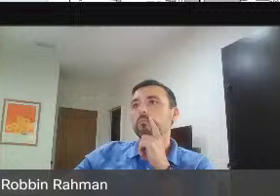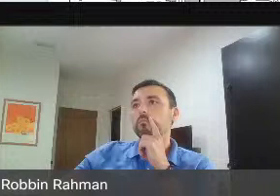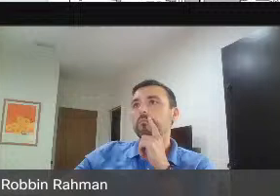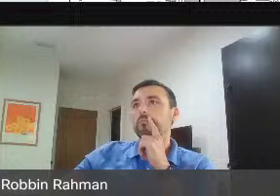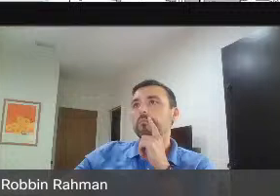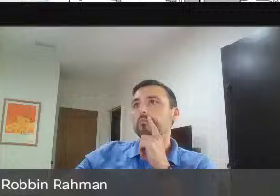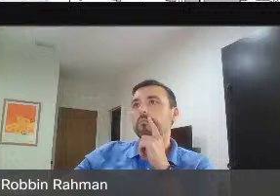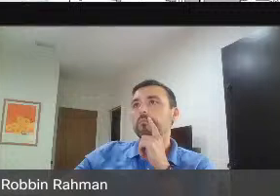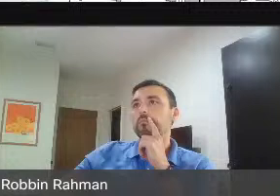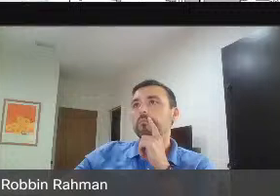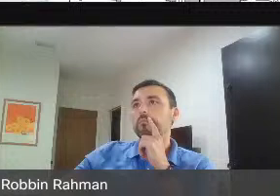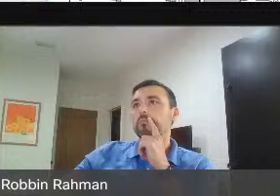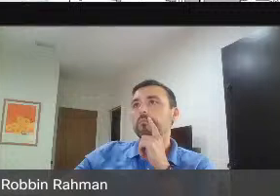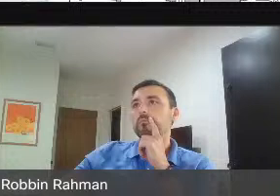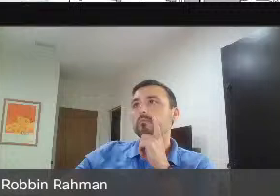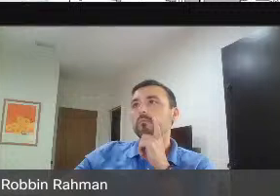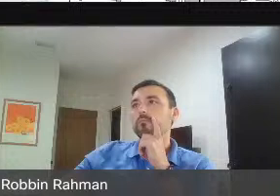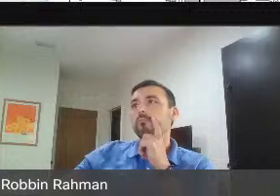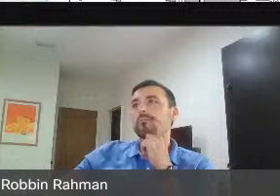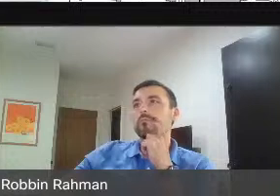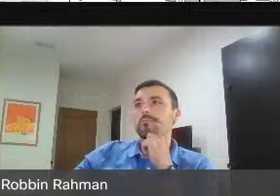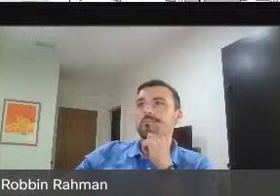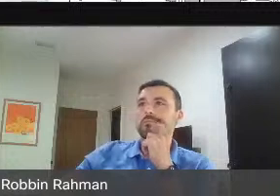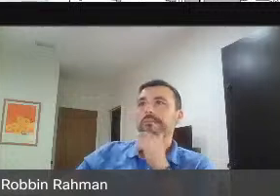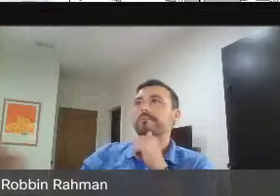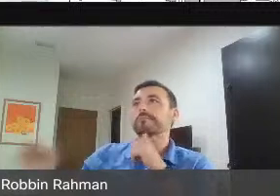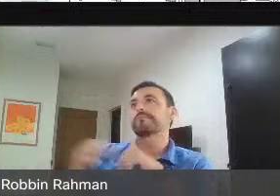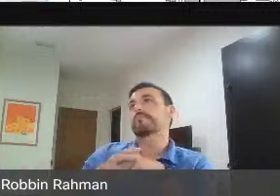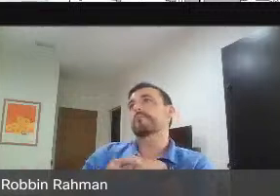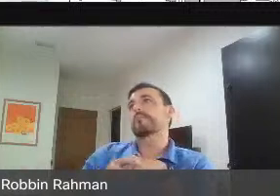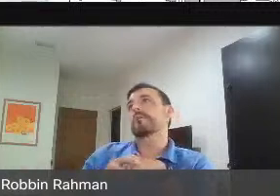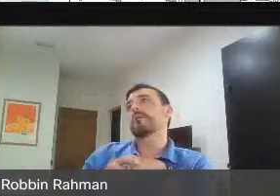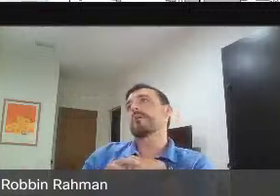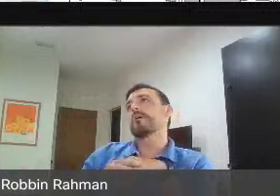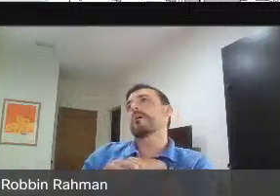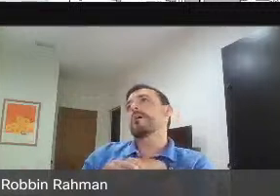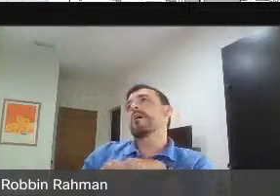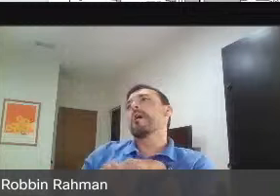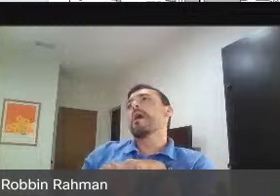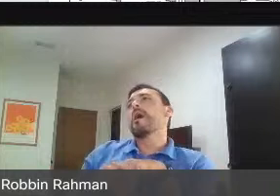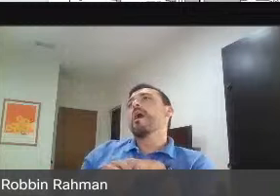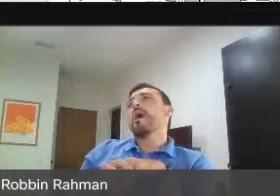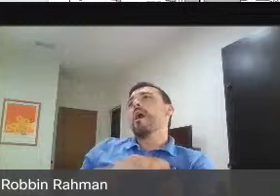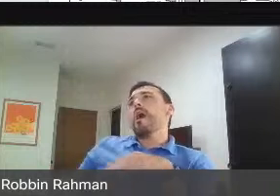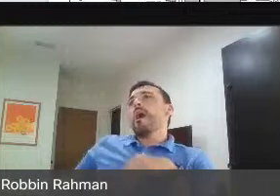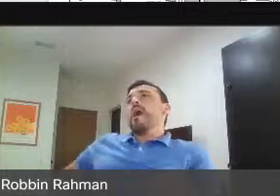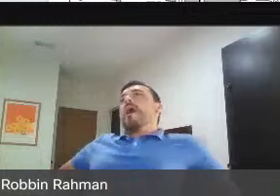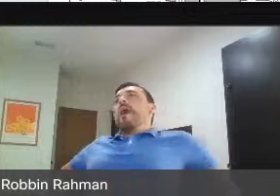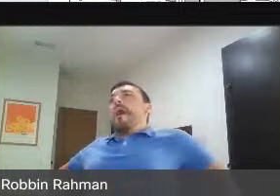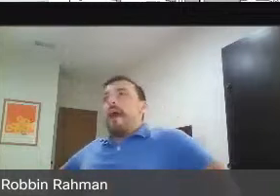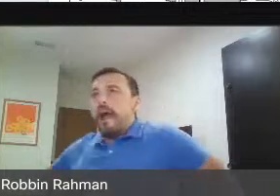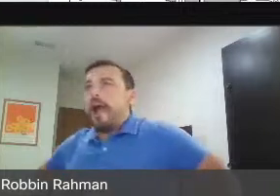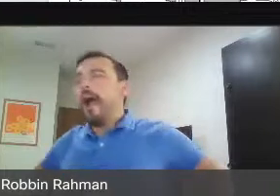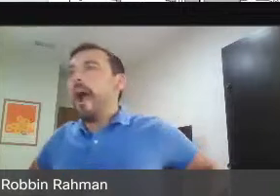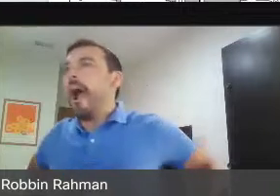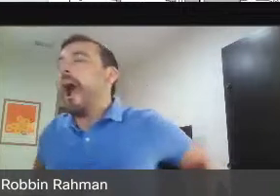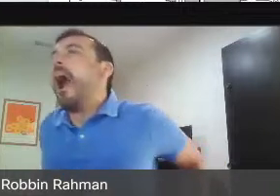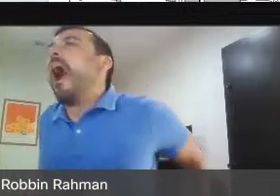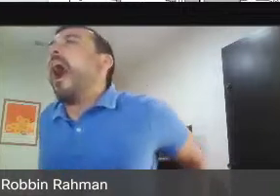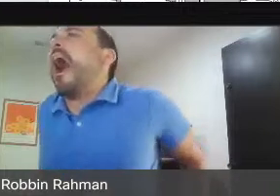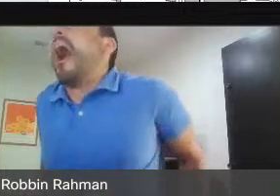presentation will be on the land use plan amendment. Currently the land use plan shows this property for